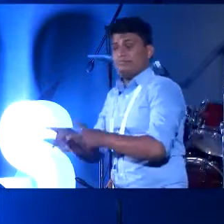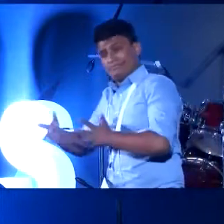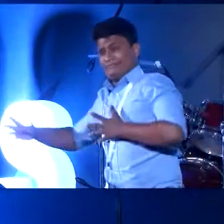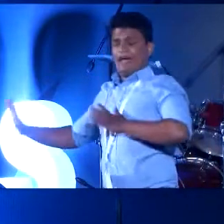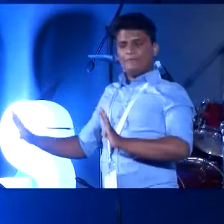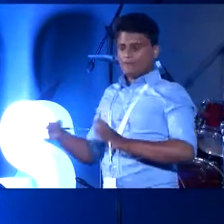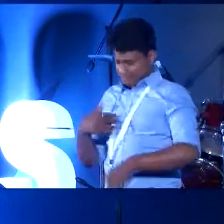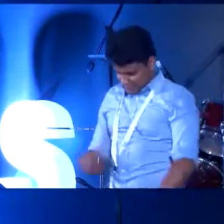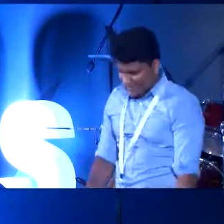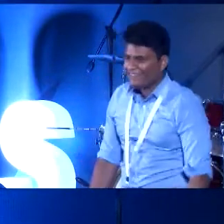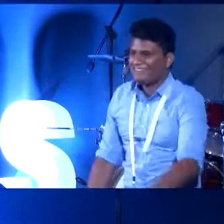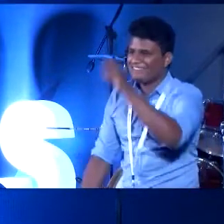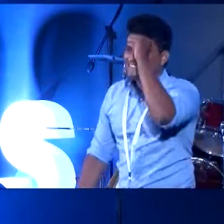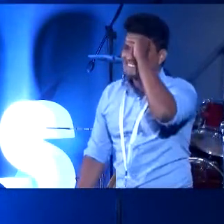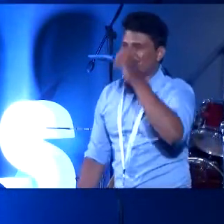celebrating.